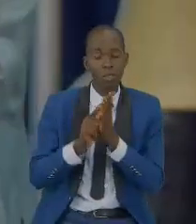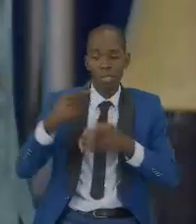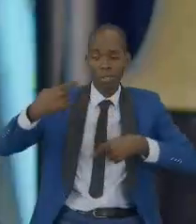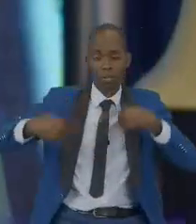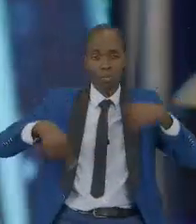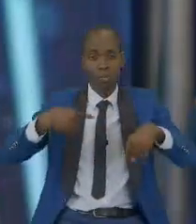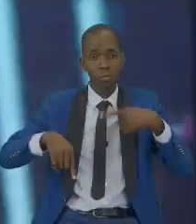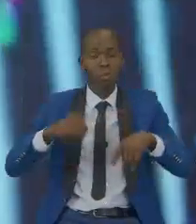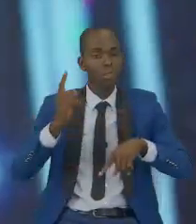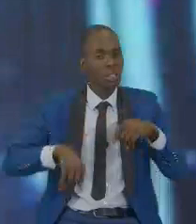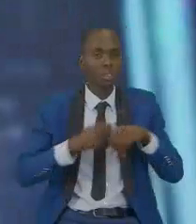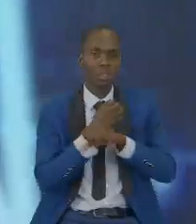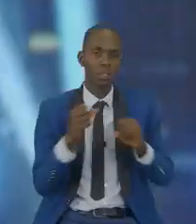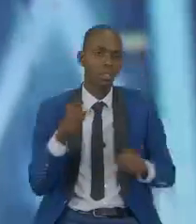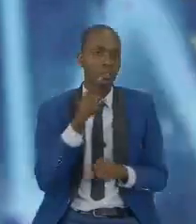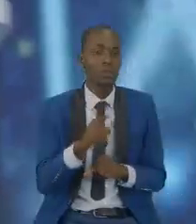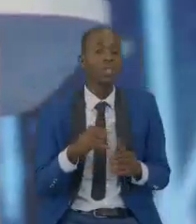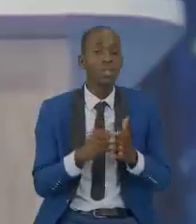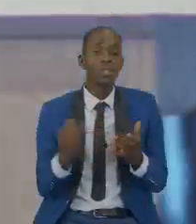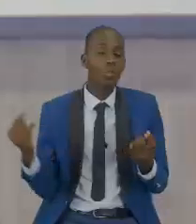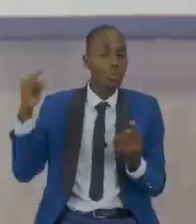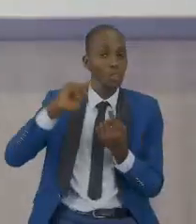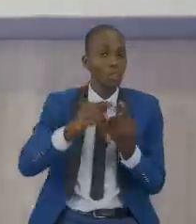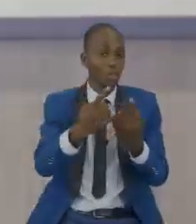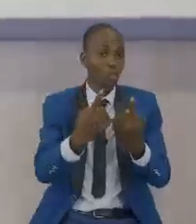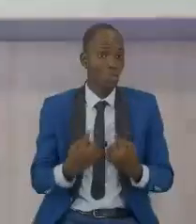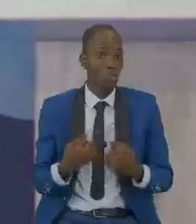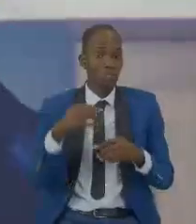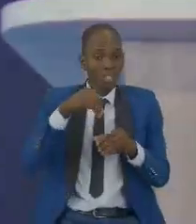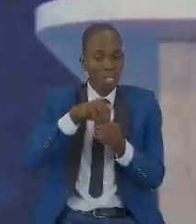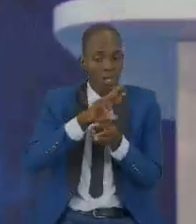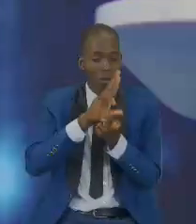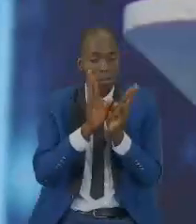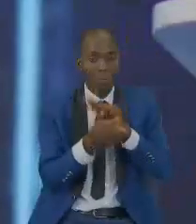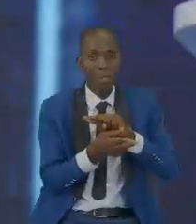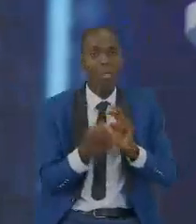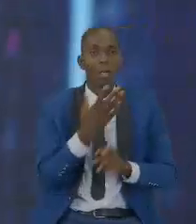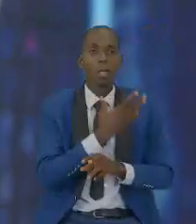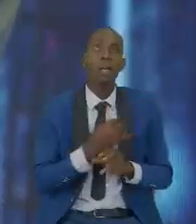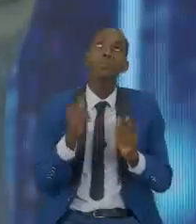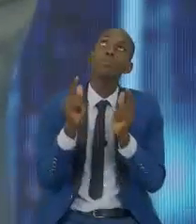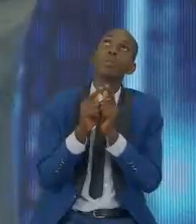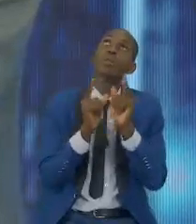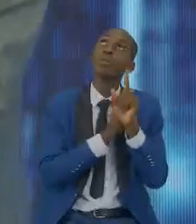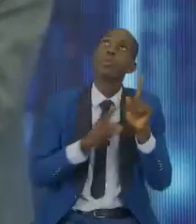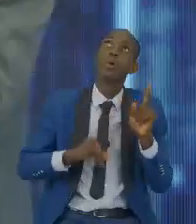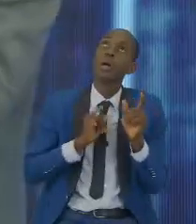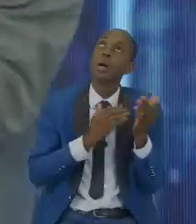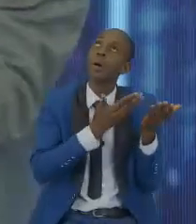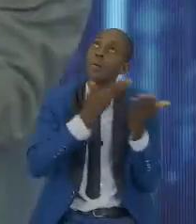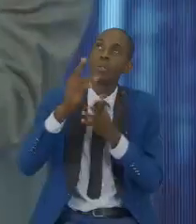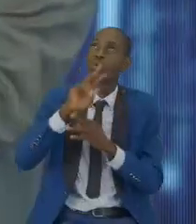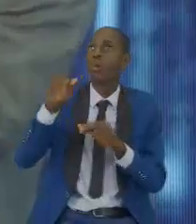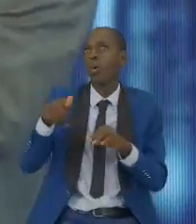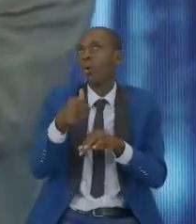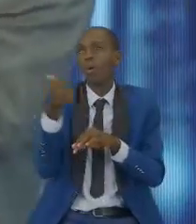you free. It's when you come in repentance. I bring no other plea. I